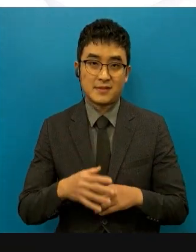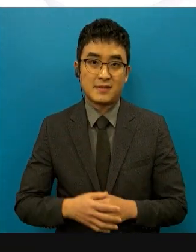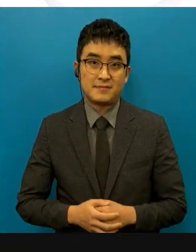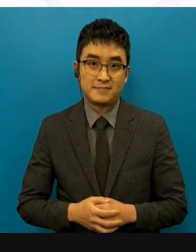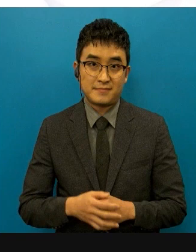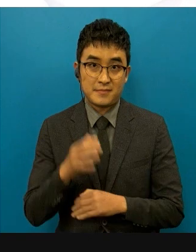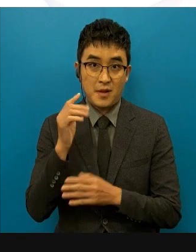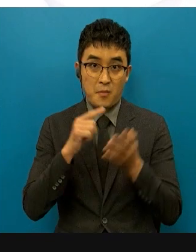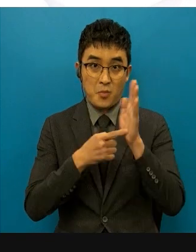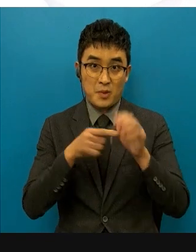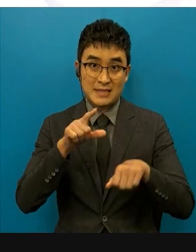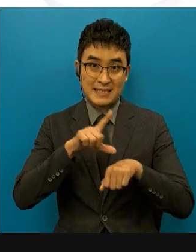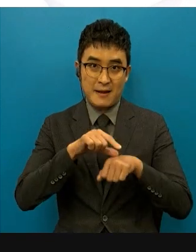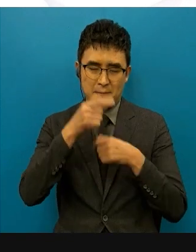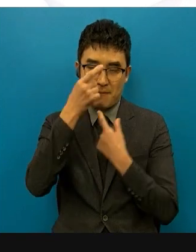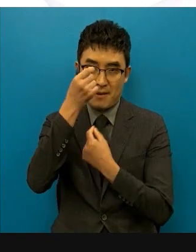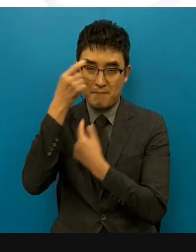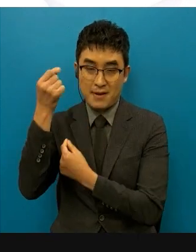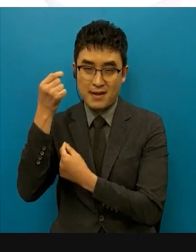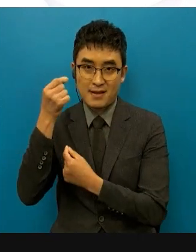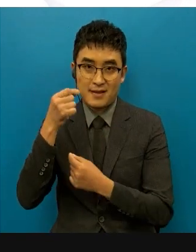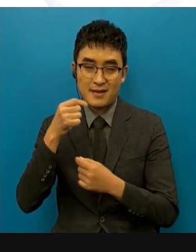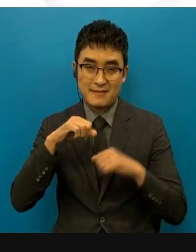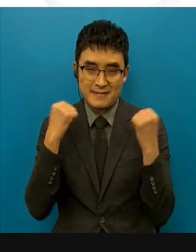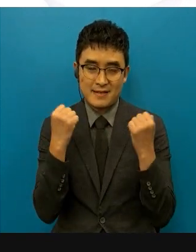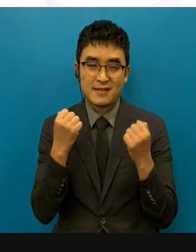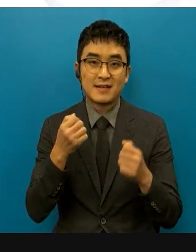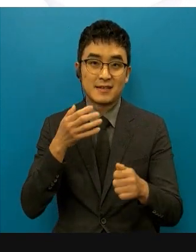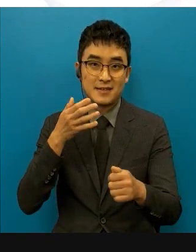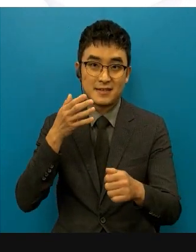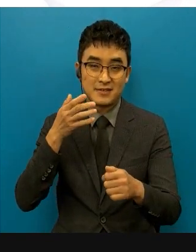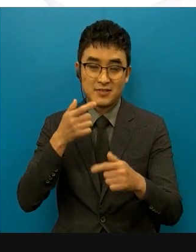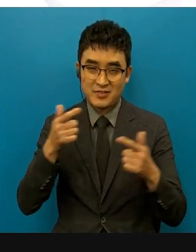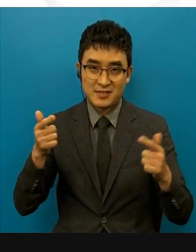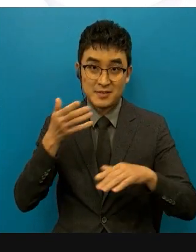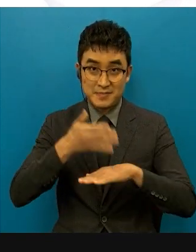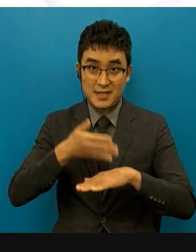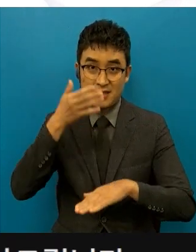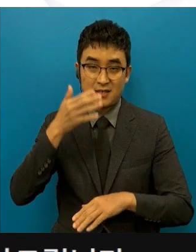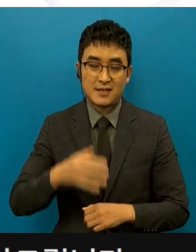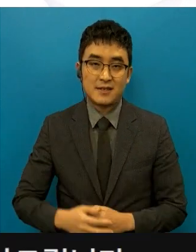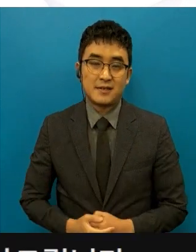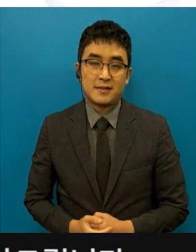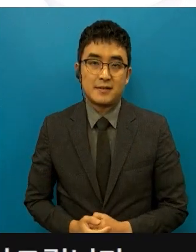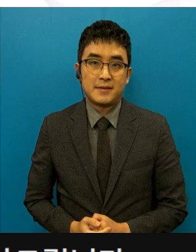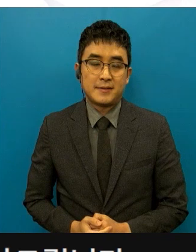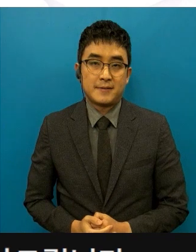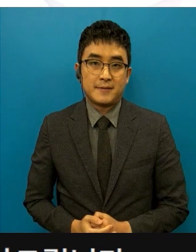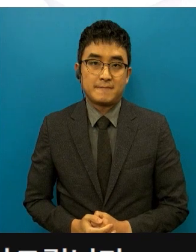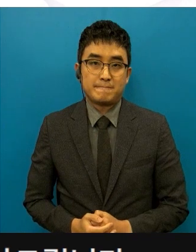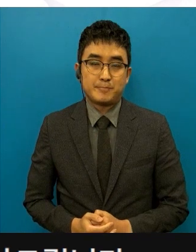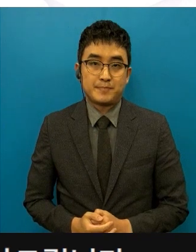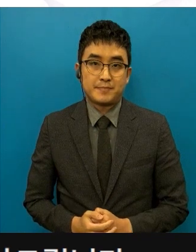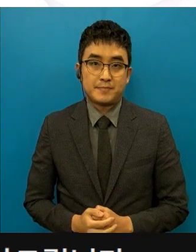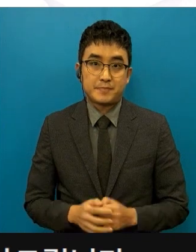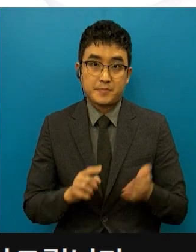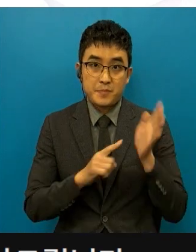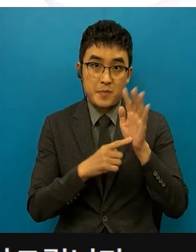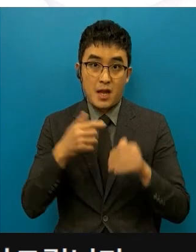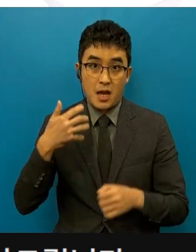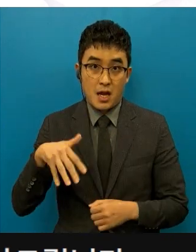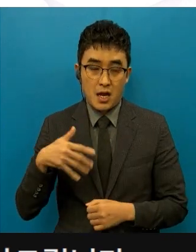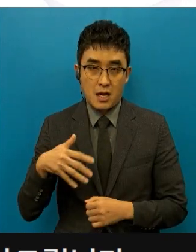the audience read his slide in the brochure. He quite well addressed the why assisted